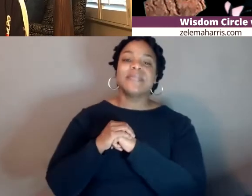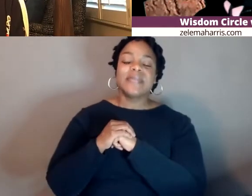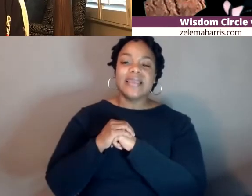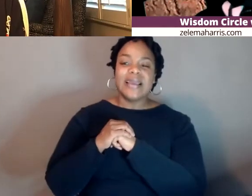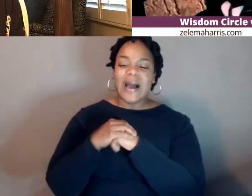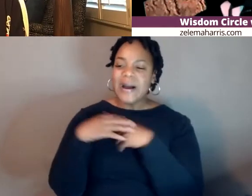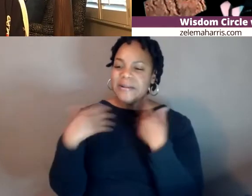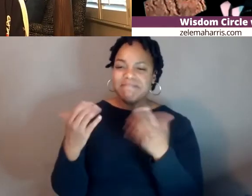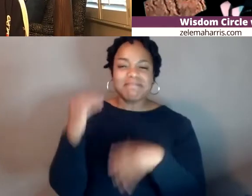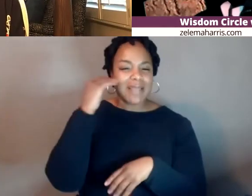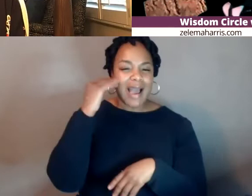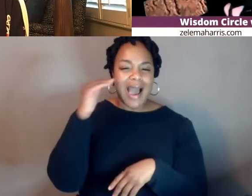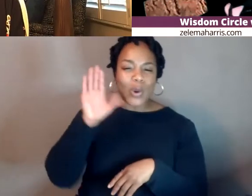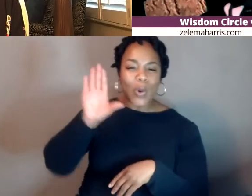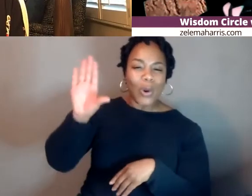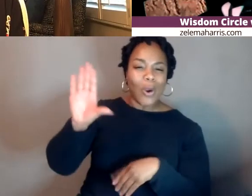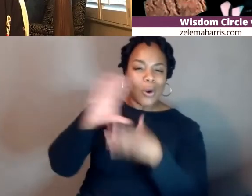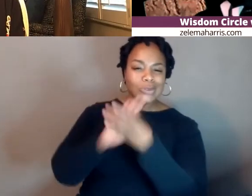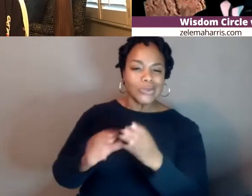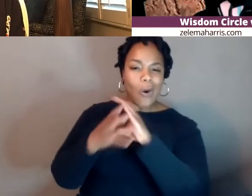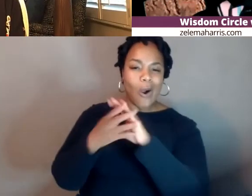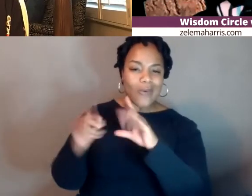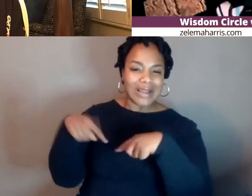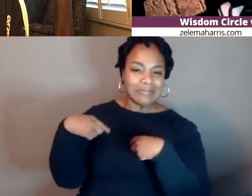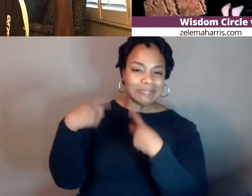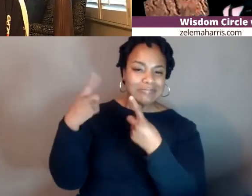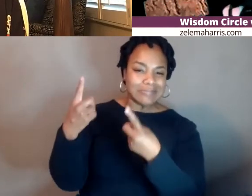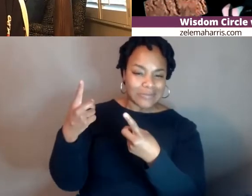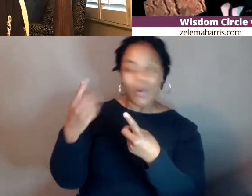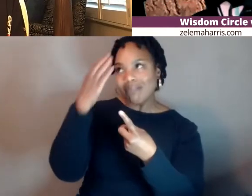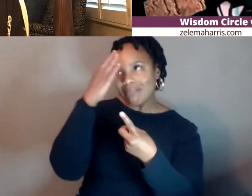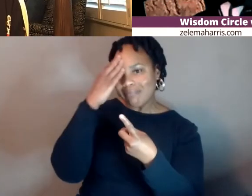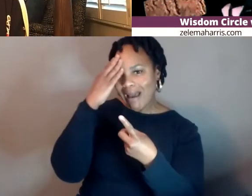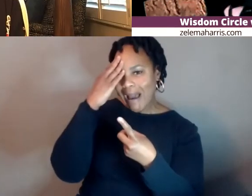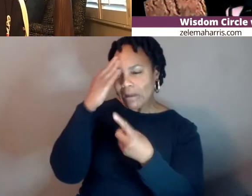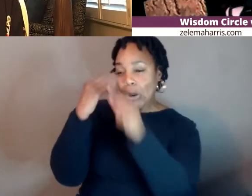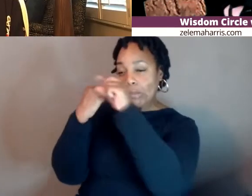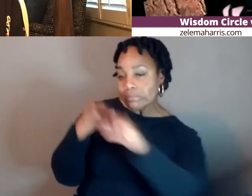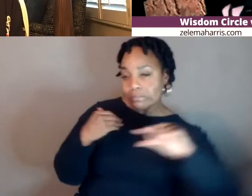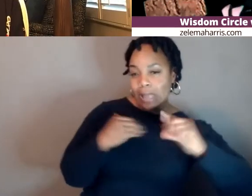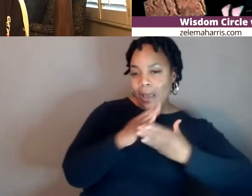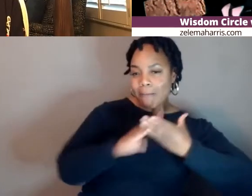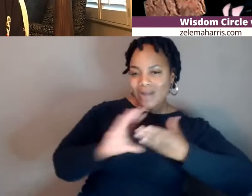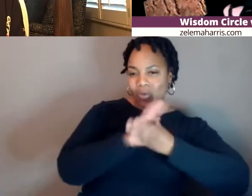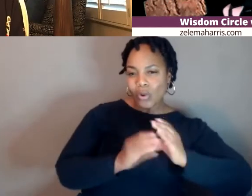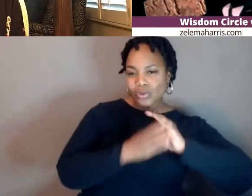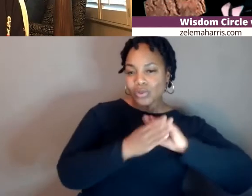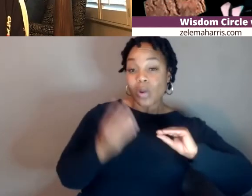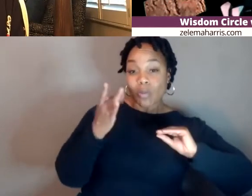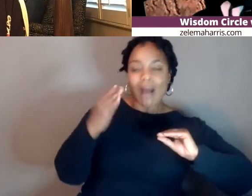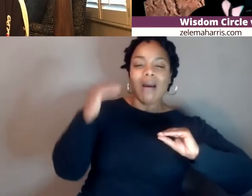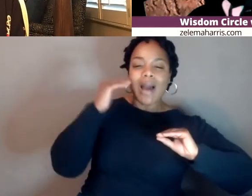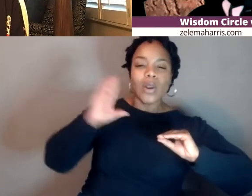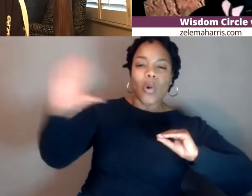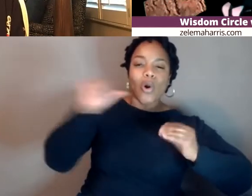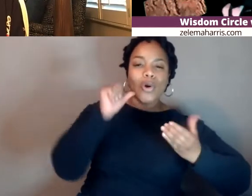I know Zelema's story and a little tiny slice of it I know through her daughter, who's a very good friend of mine. And